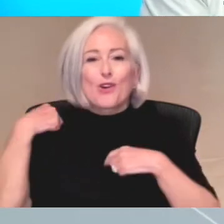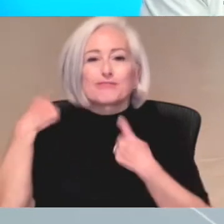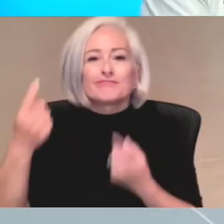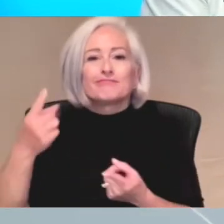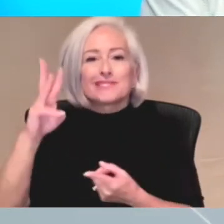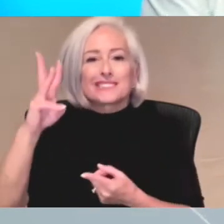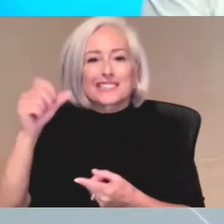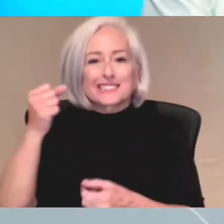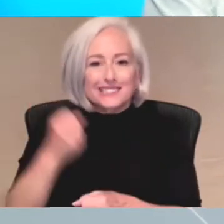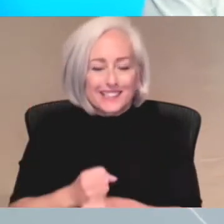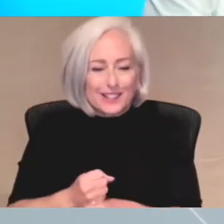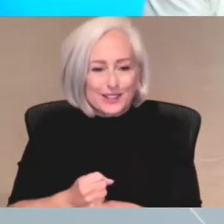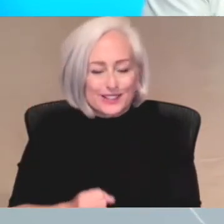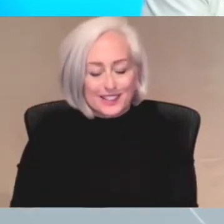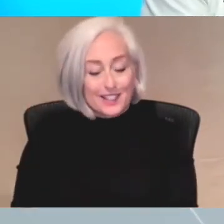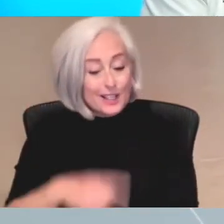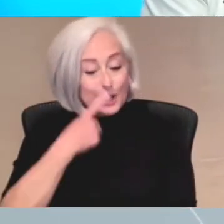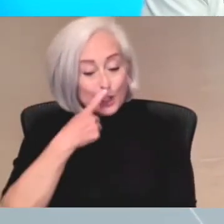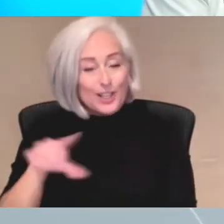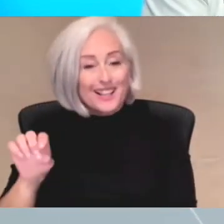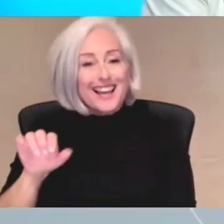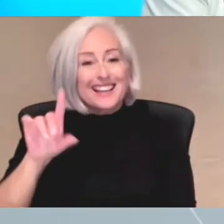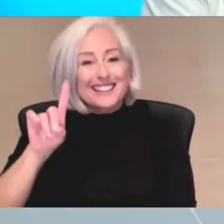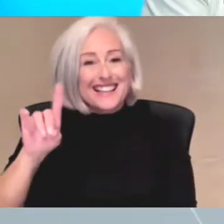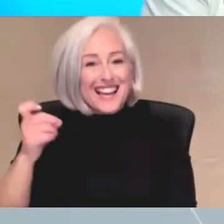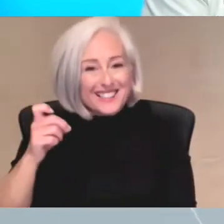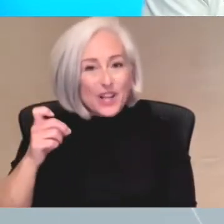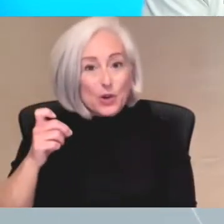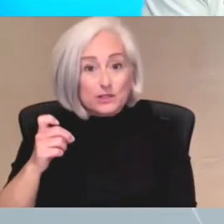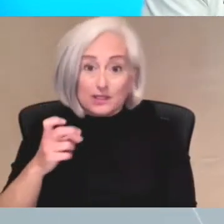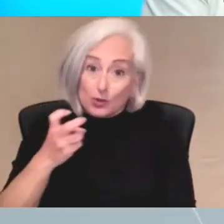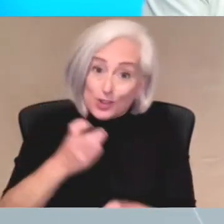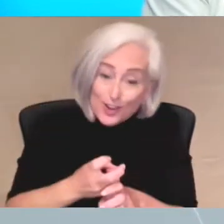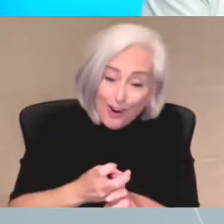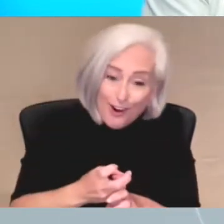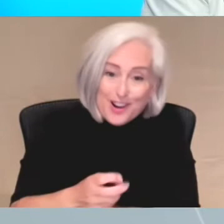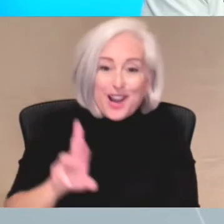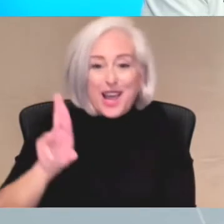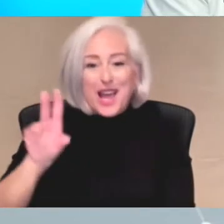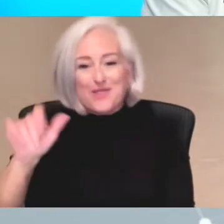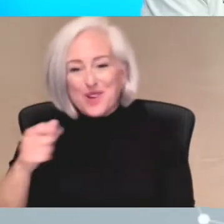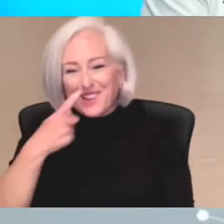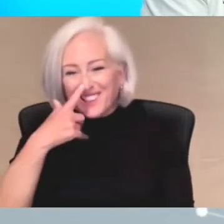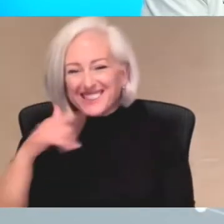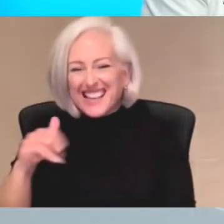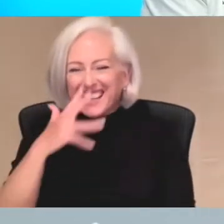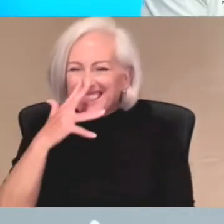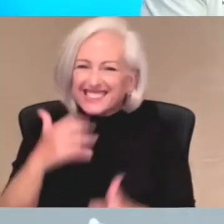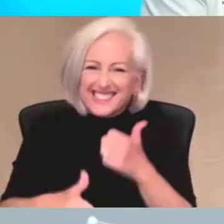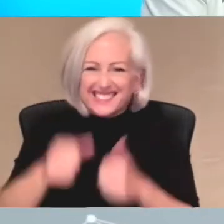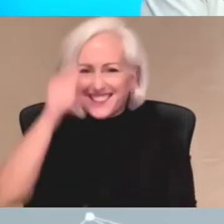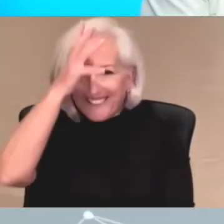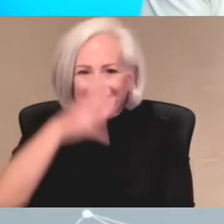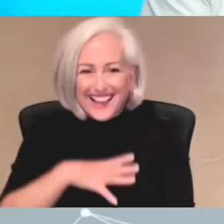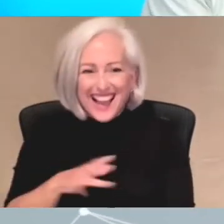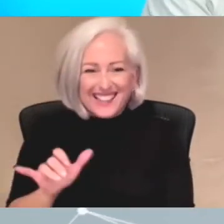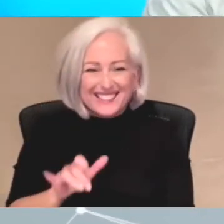was not just tough. Roma looked pretty tough too, it seemed like to me. So good job there. Thank you. Yeah.